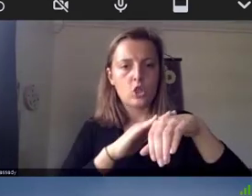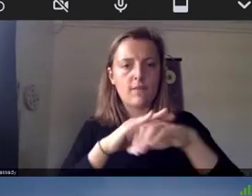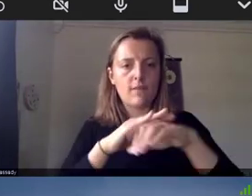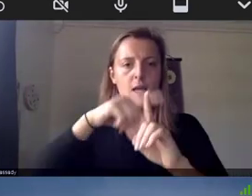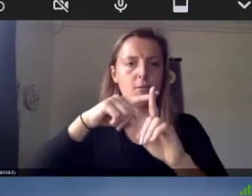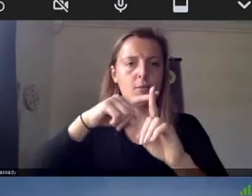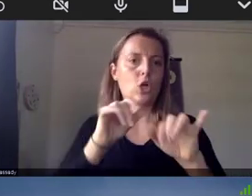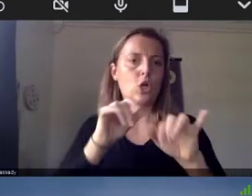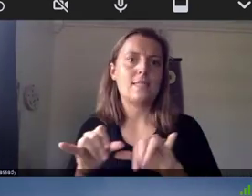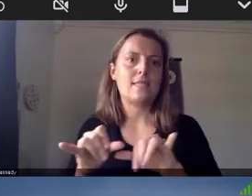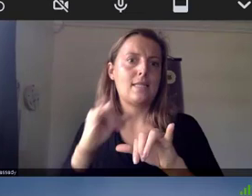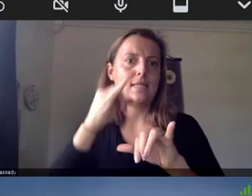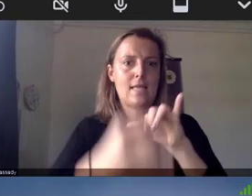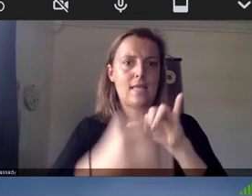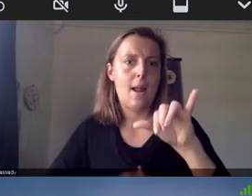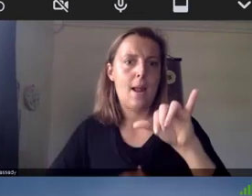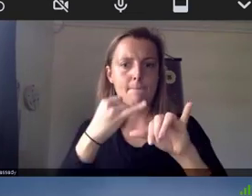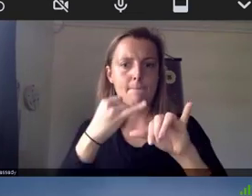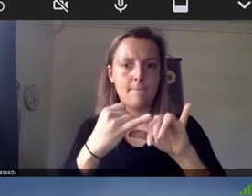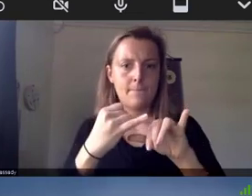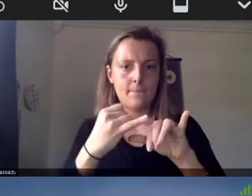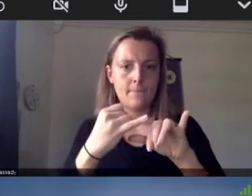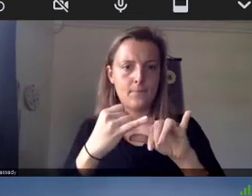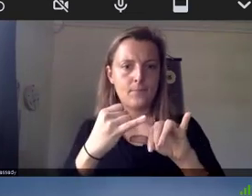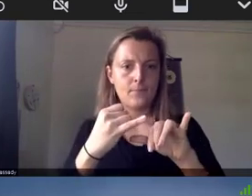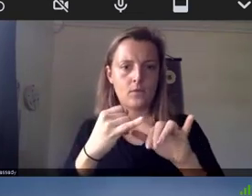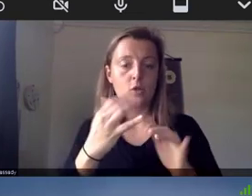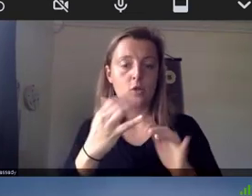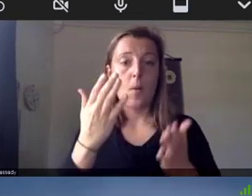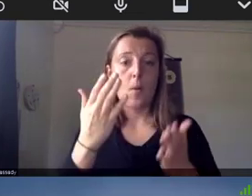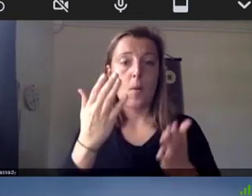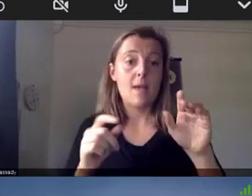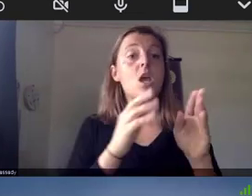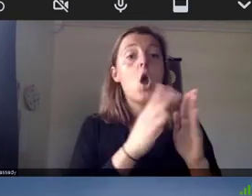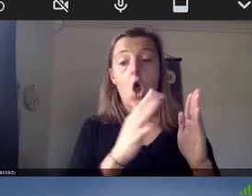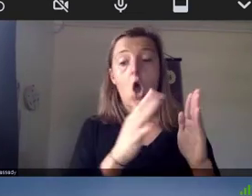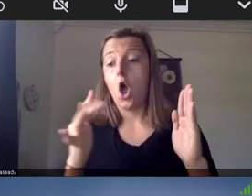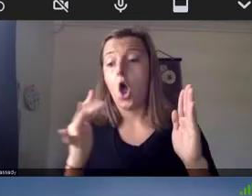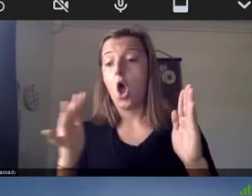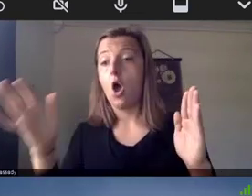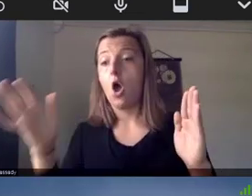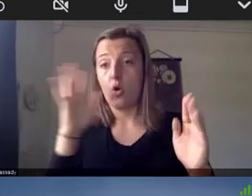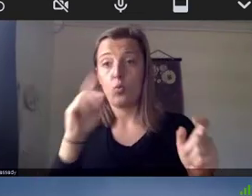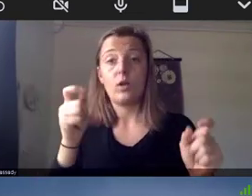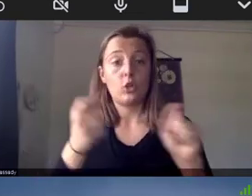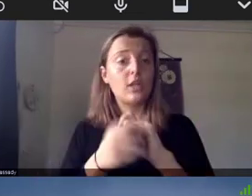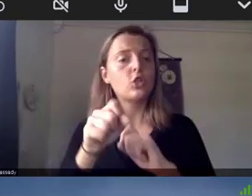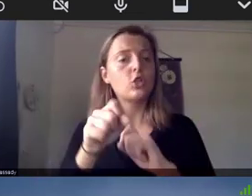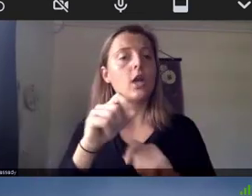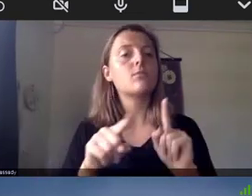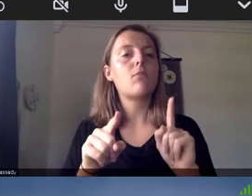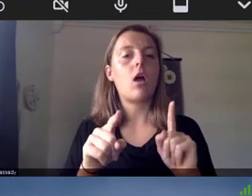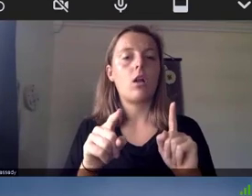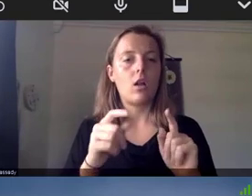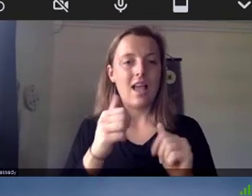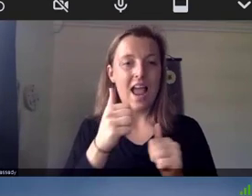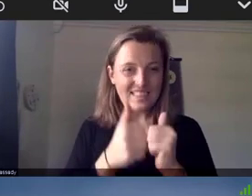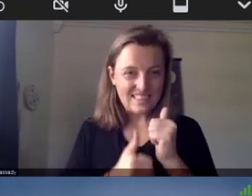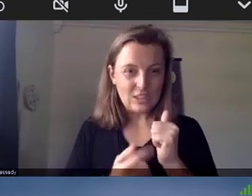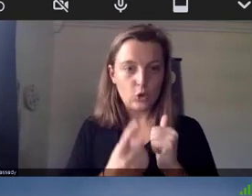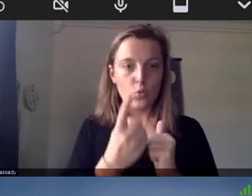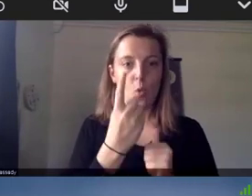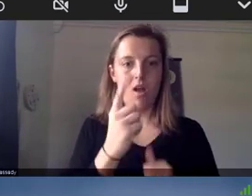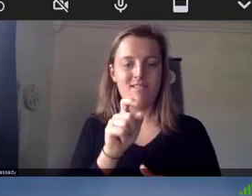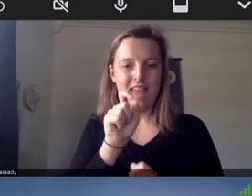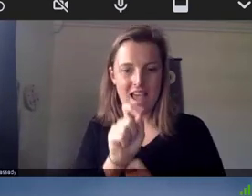duct, but at every 1x, right, every particular length, you have